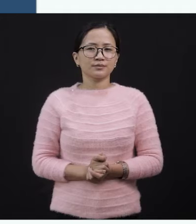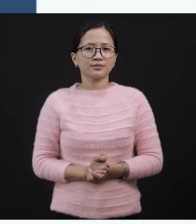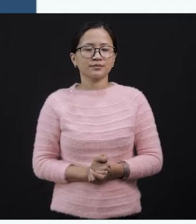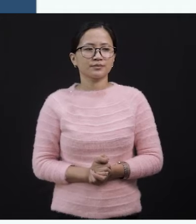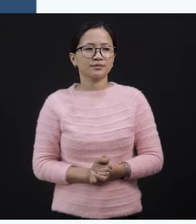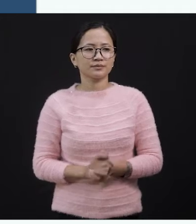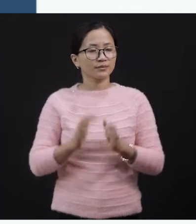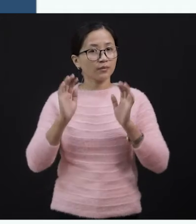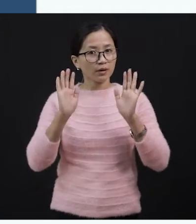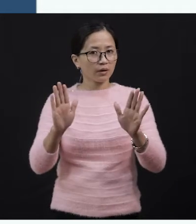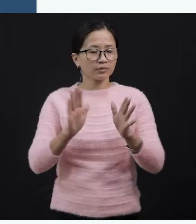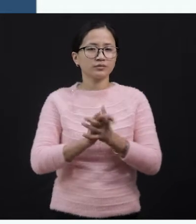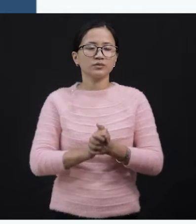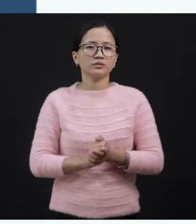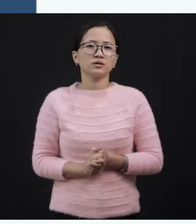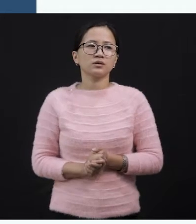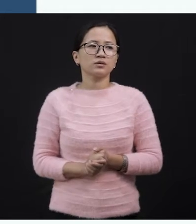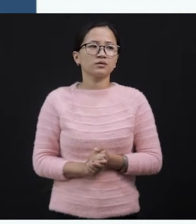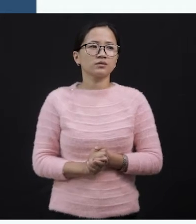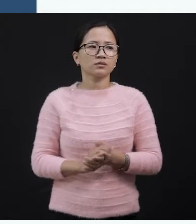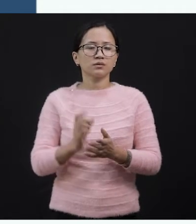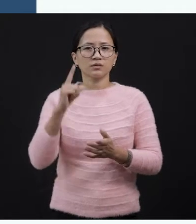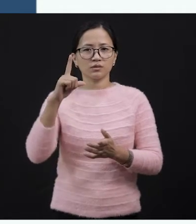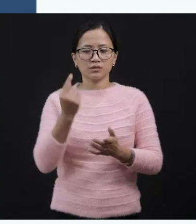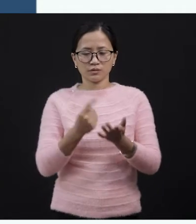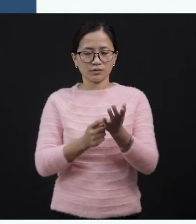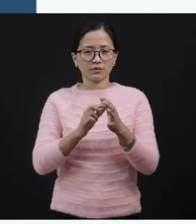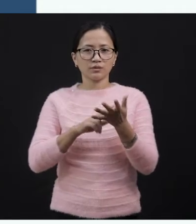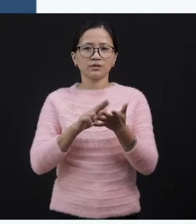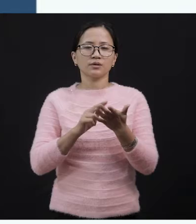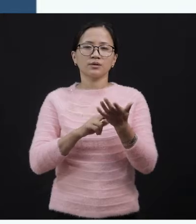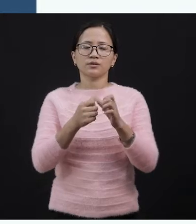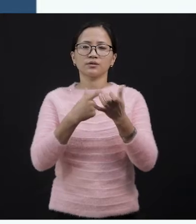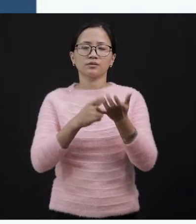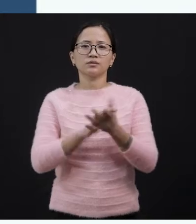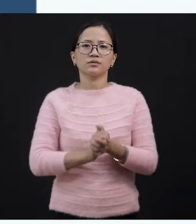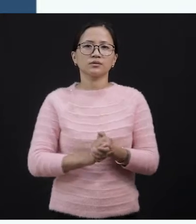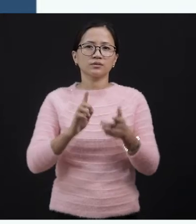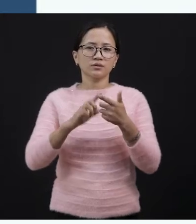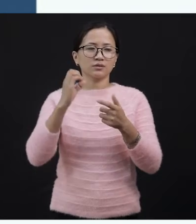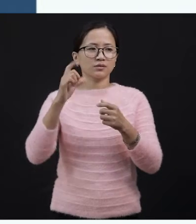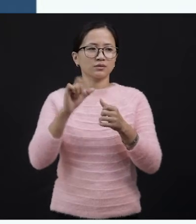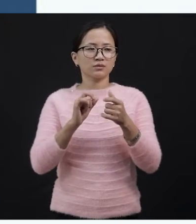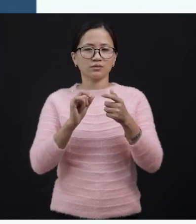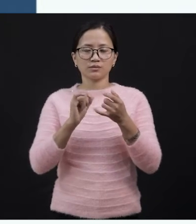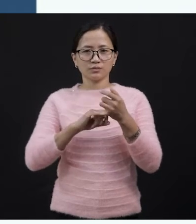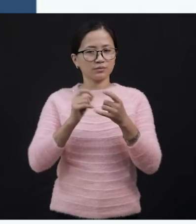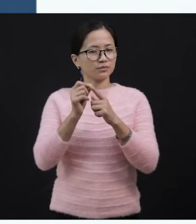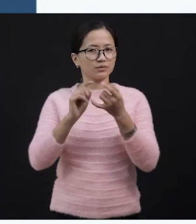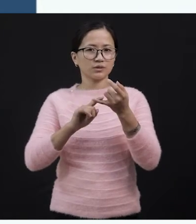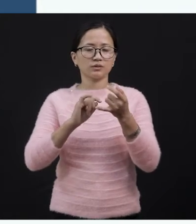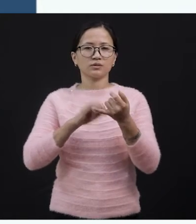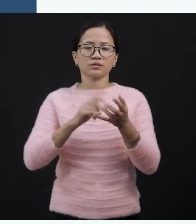Now this happens. Now lunar eclipse, this occurs, okay? Lunar eclipse occurs